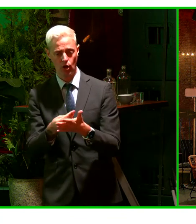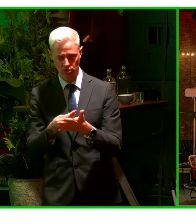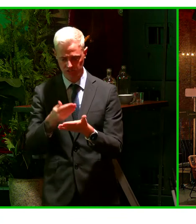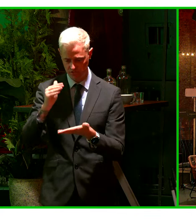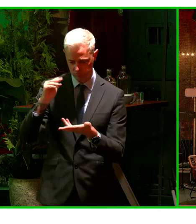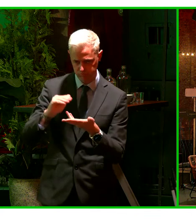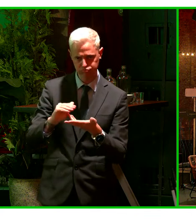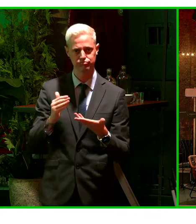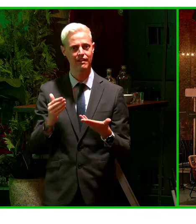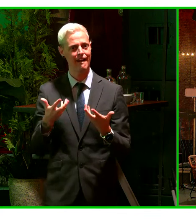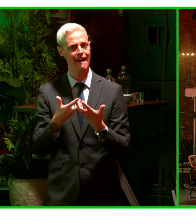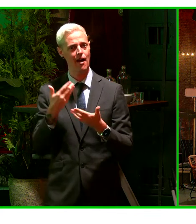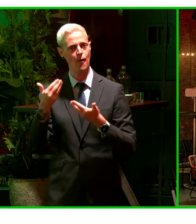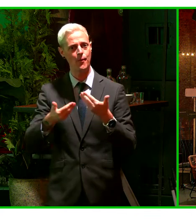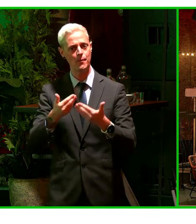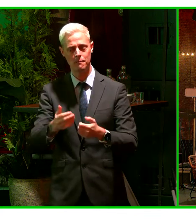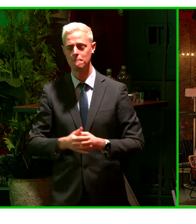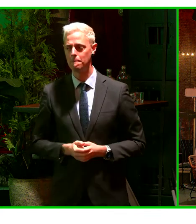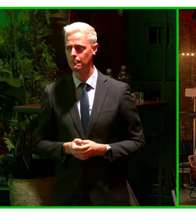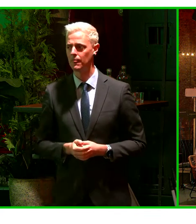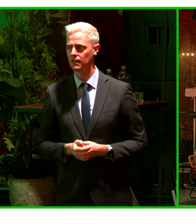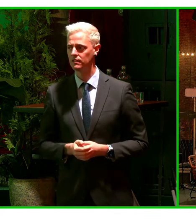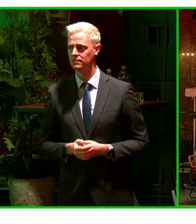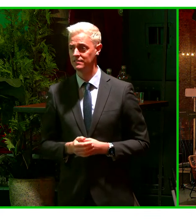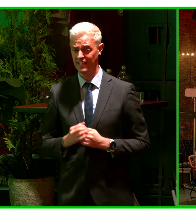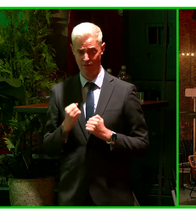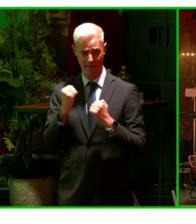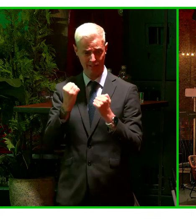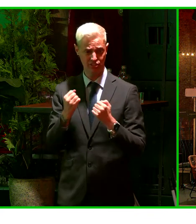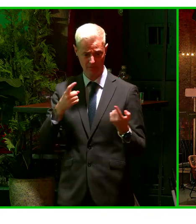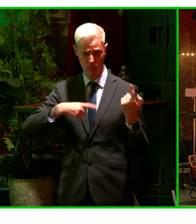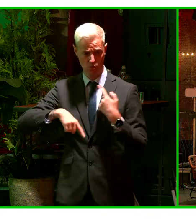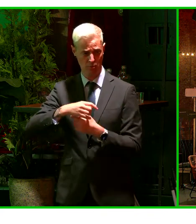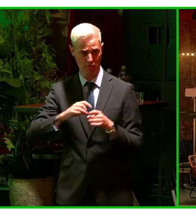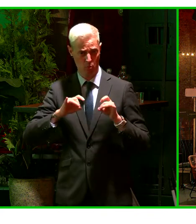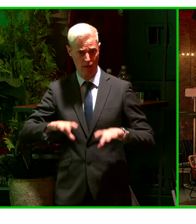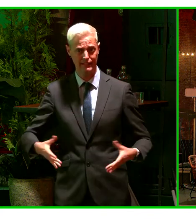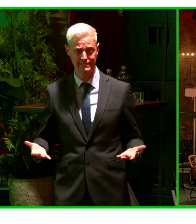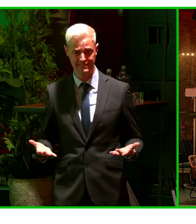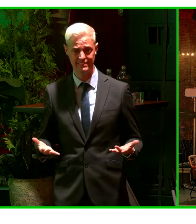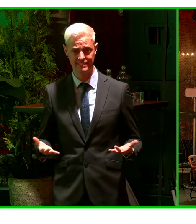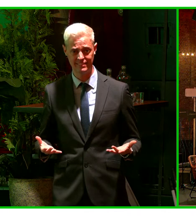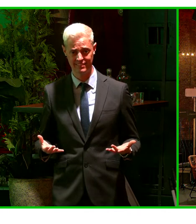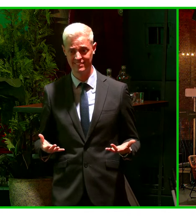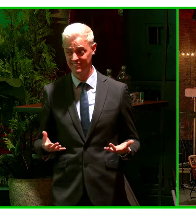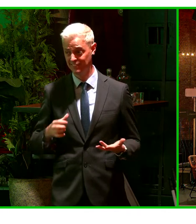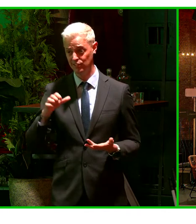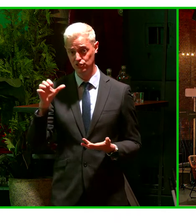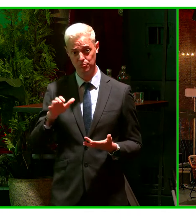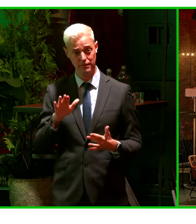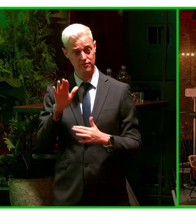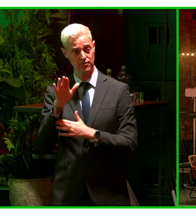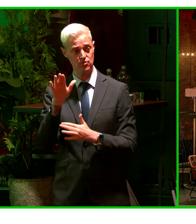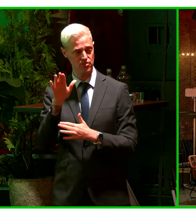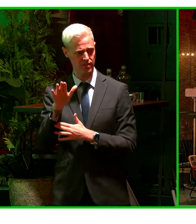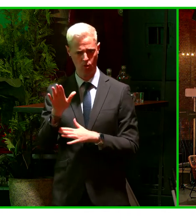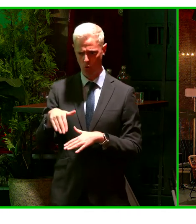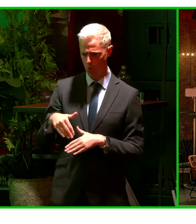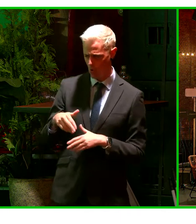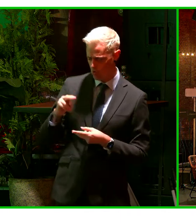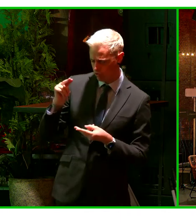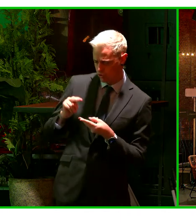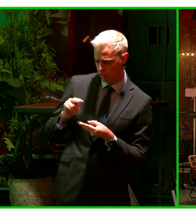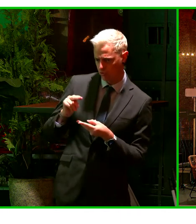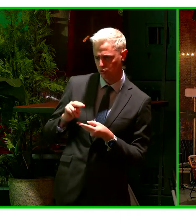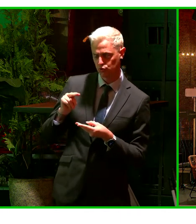with it as well. We do use energy quite wastefully at the moment. So it should be hopefully the case that we can make demand